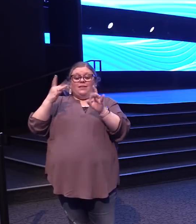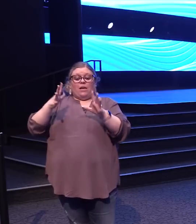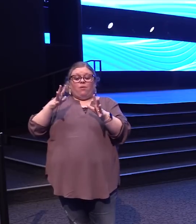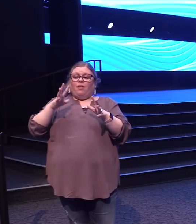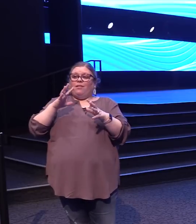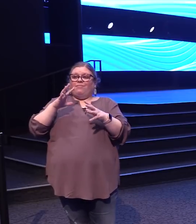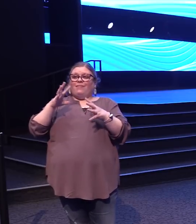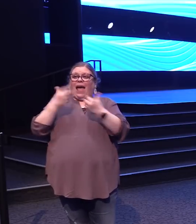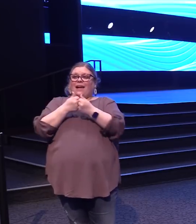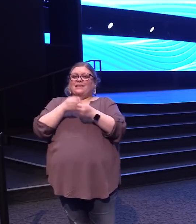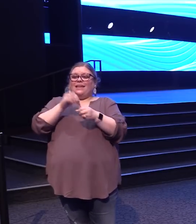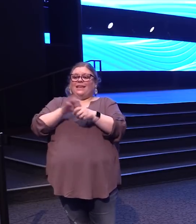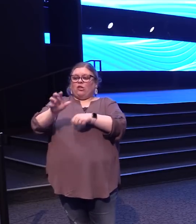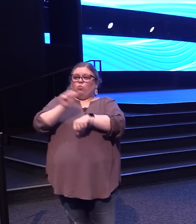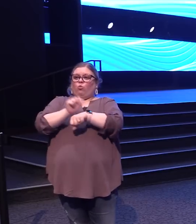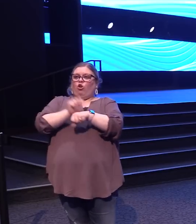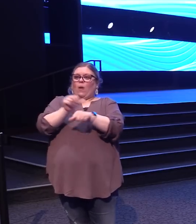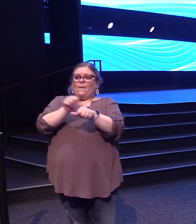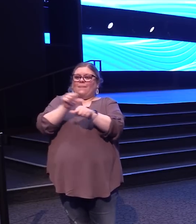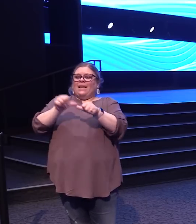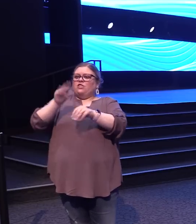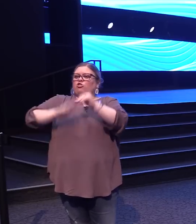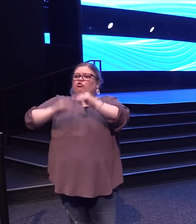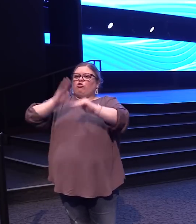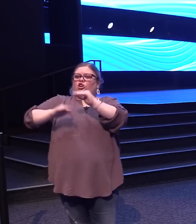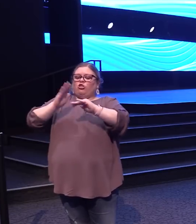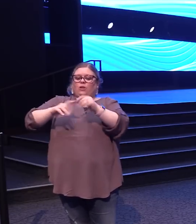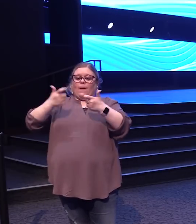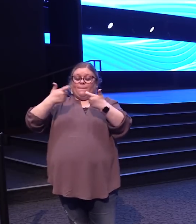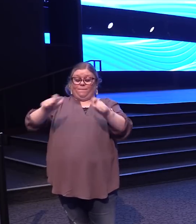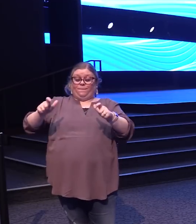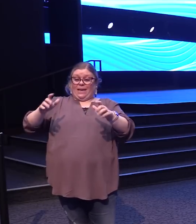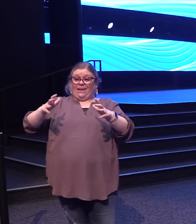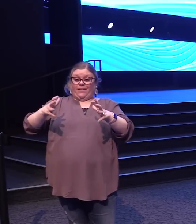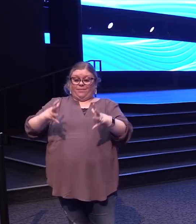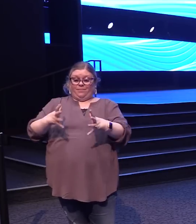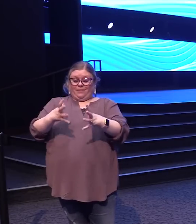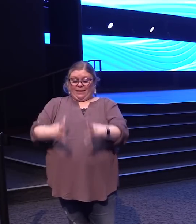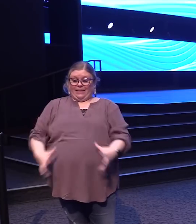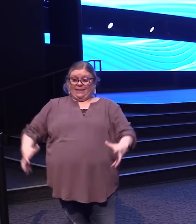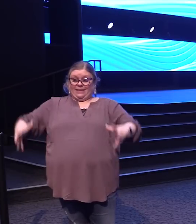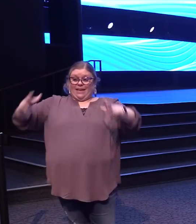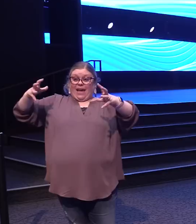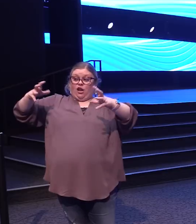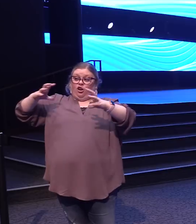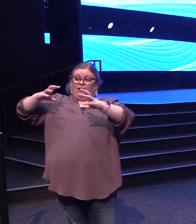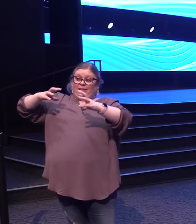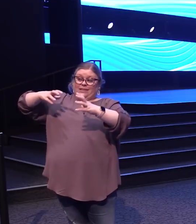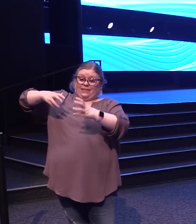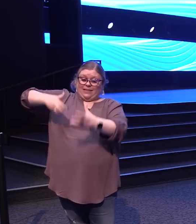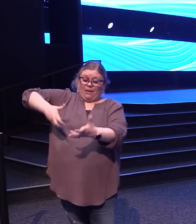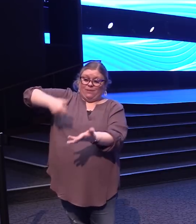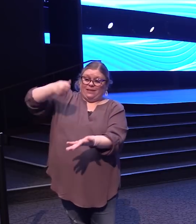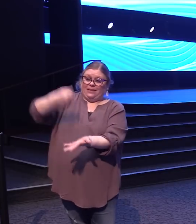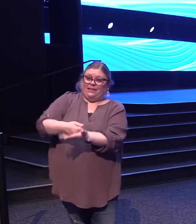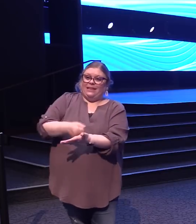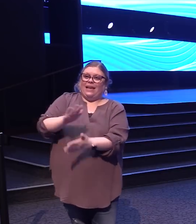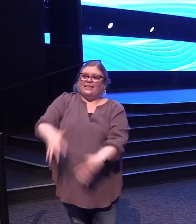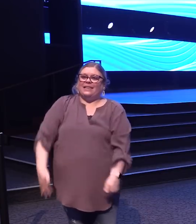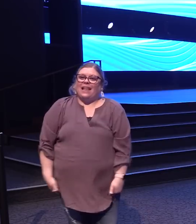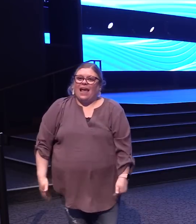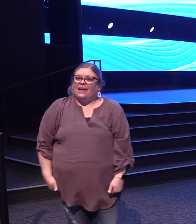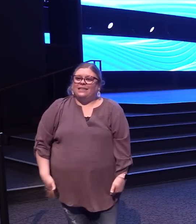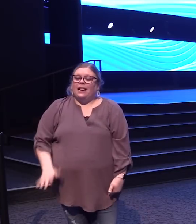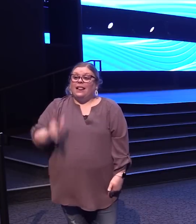his workplace, a construction site. A big container tipped over and landed on his legs,